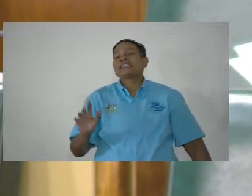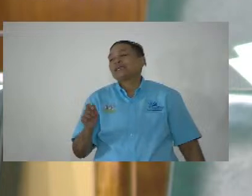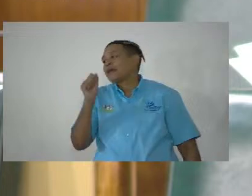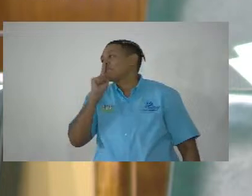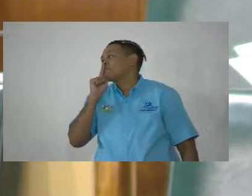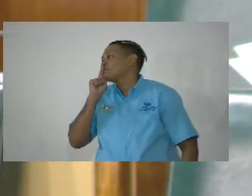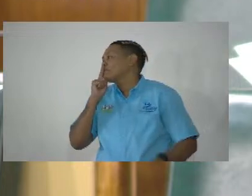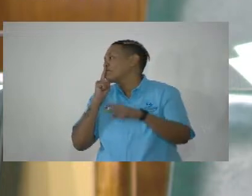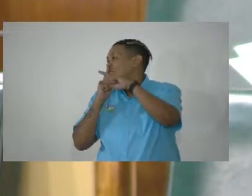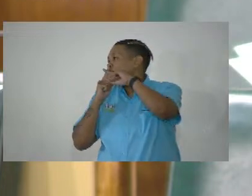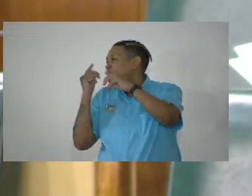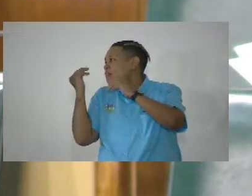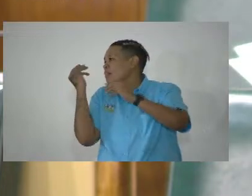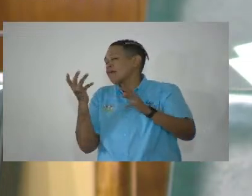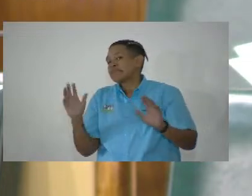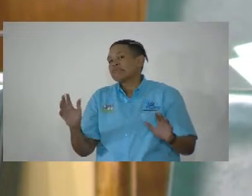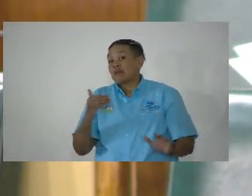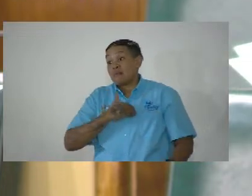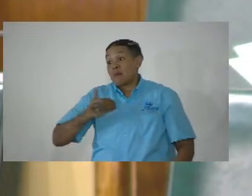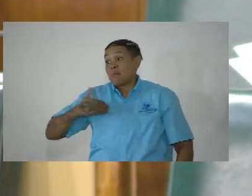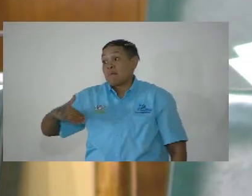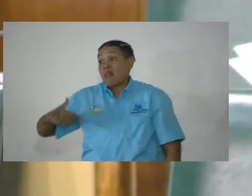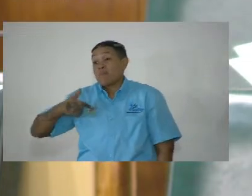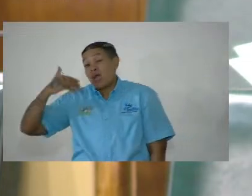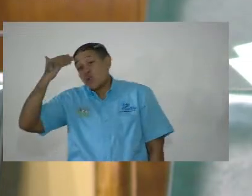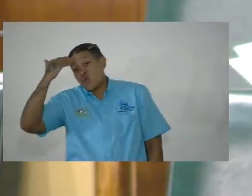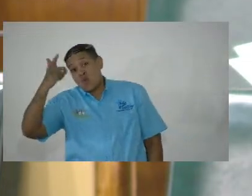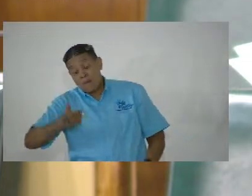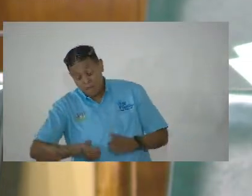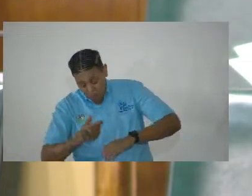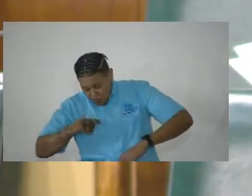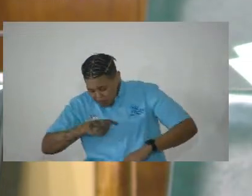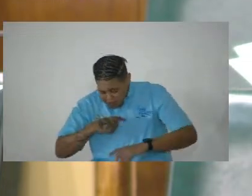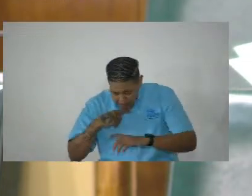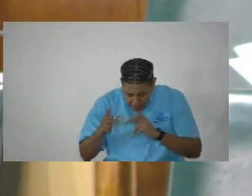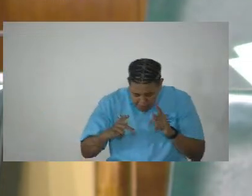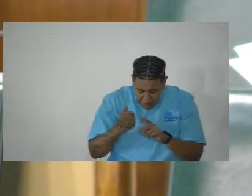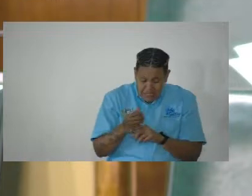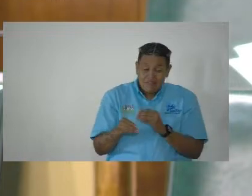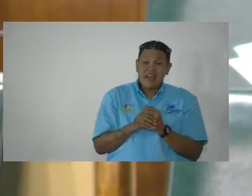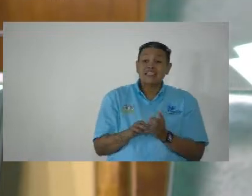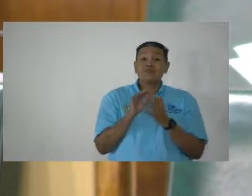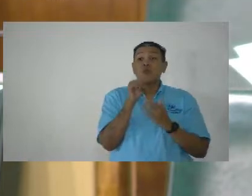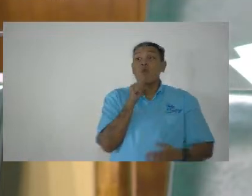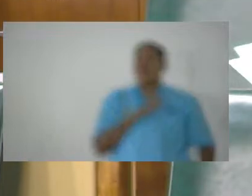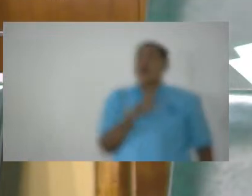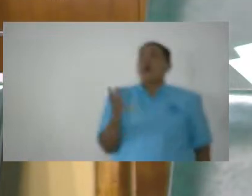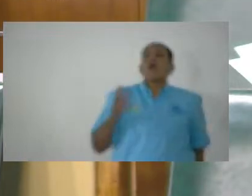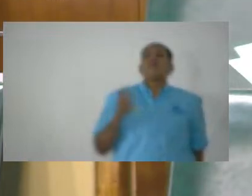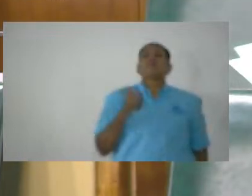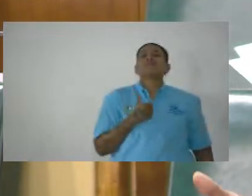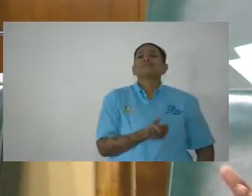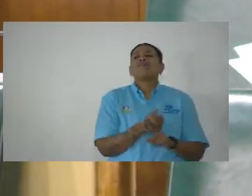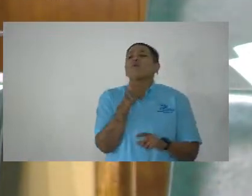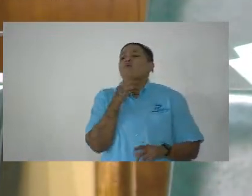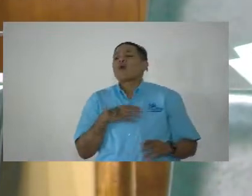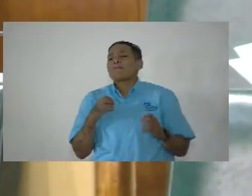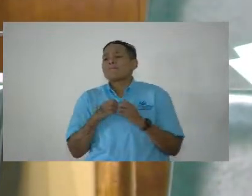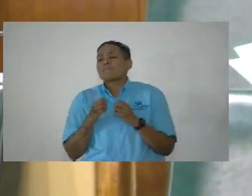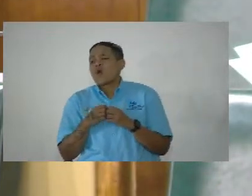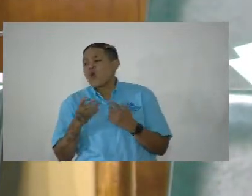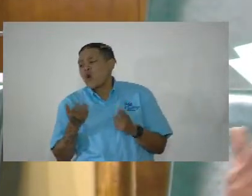As members of parliament, I know that most of us have had persons, especially women, the women are more, you